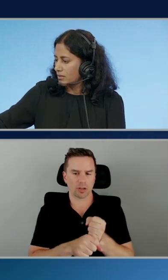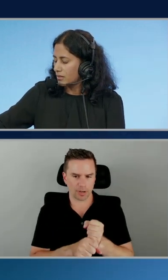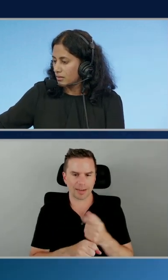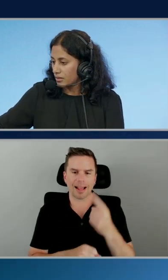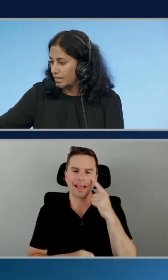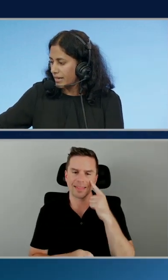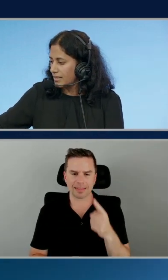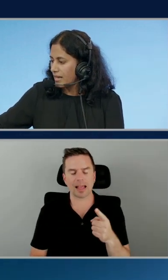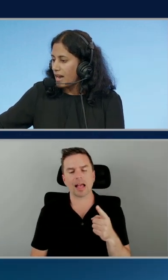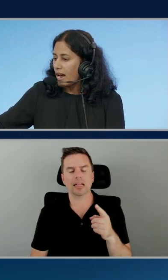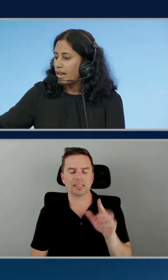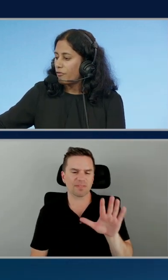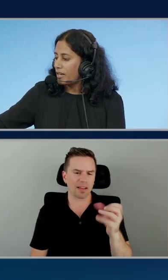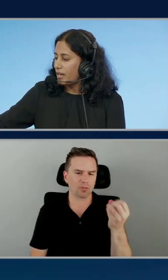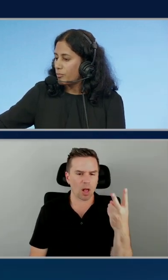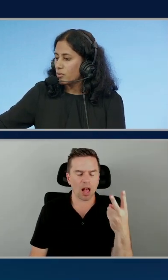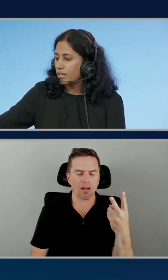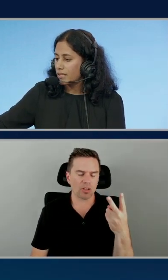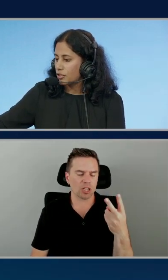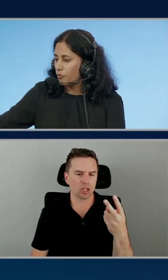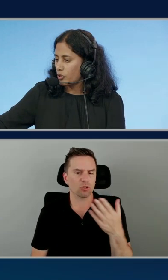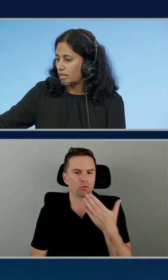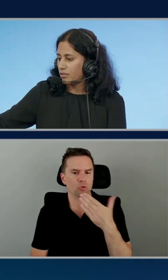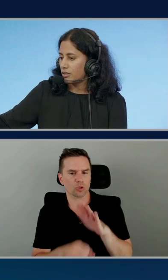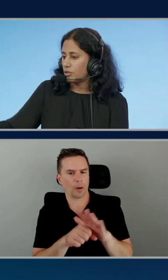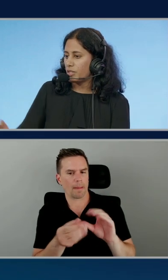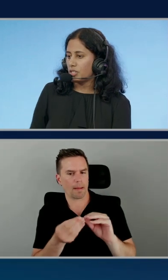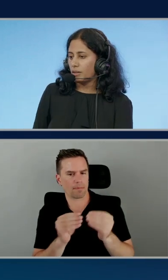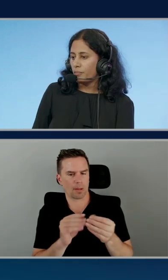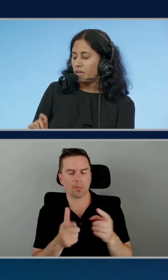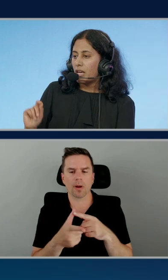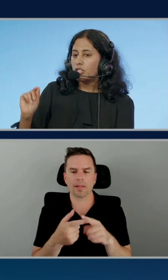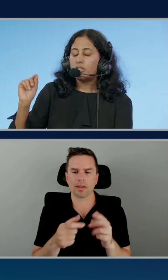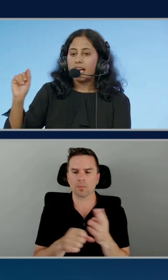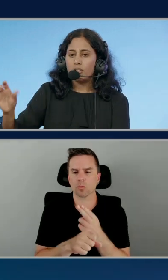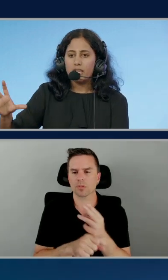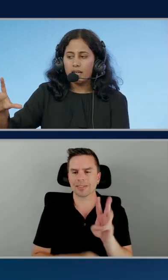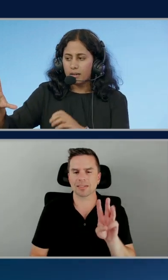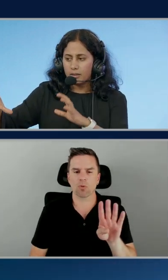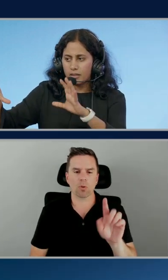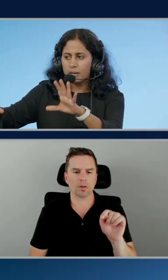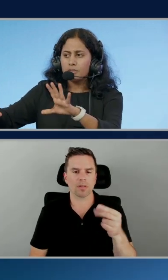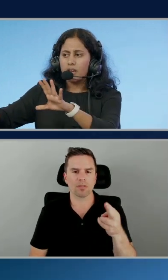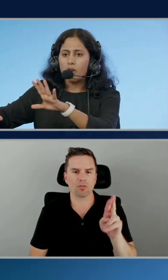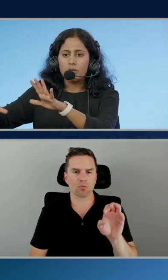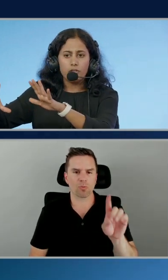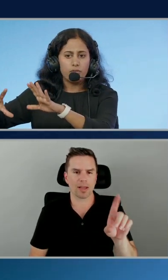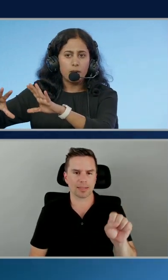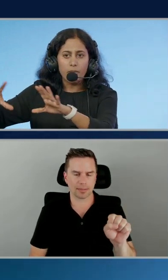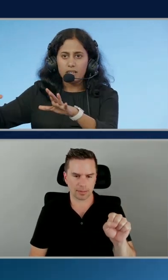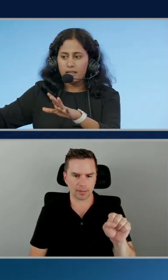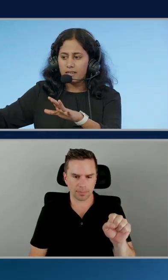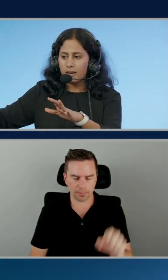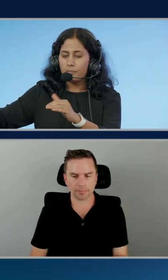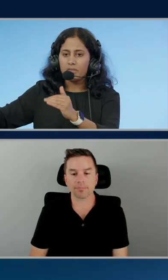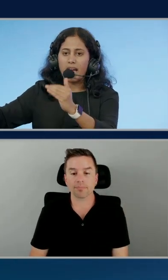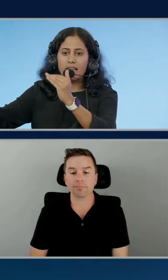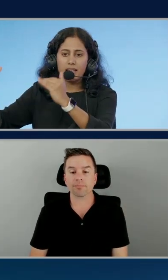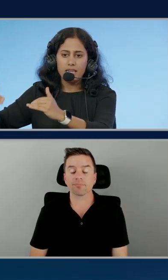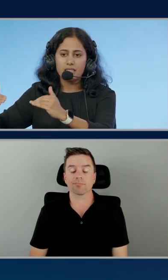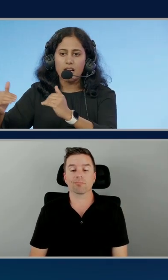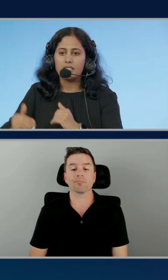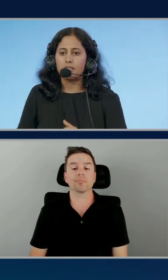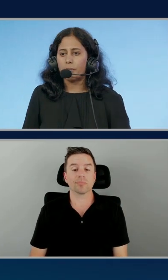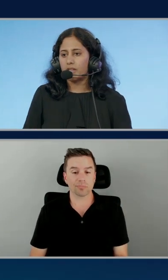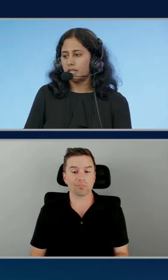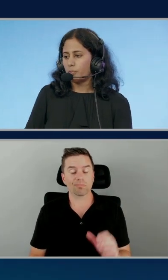response details. And finally, I'm using 64 threads on this machine. So it actually dumps a lot of metadata, and